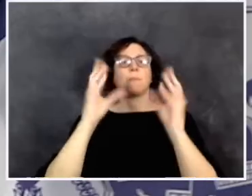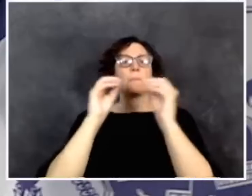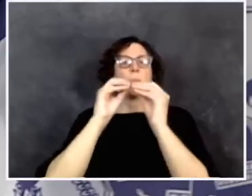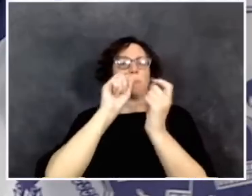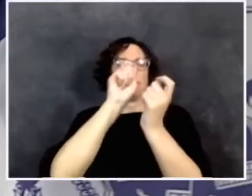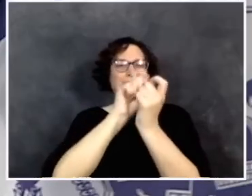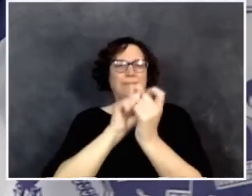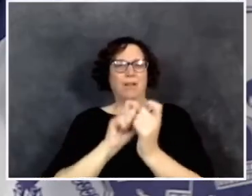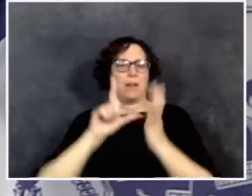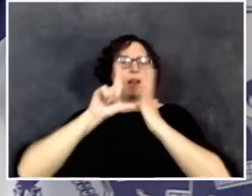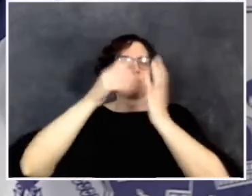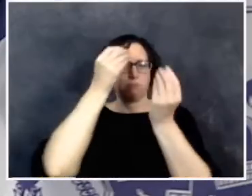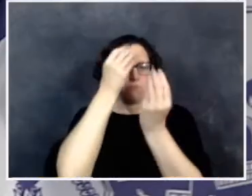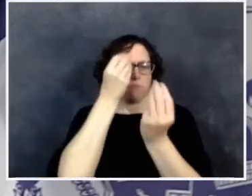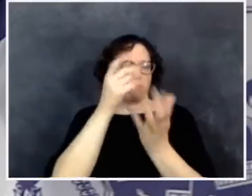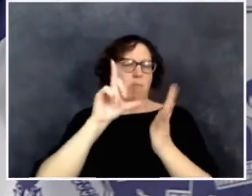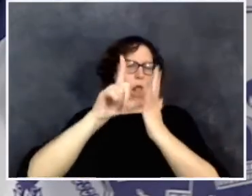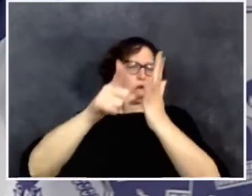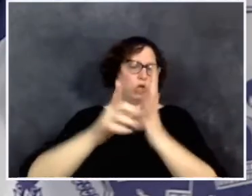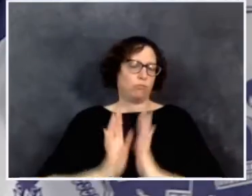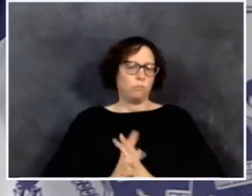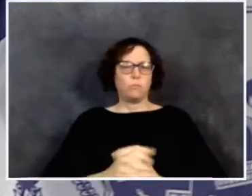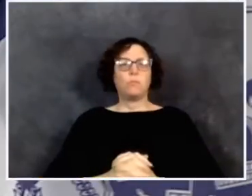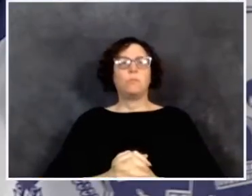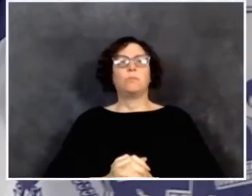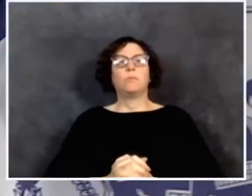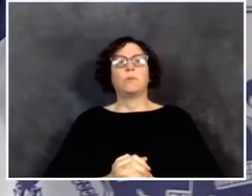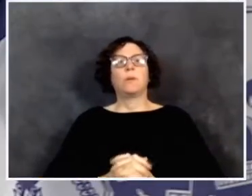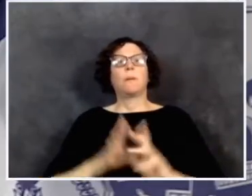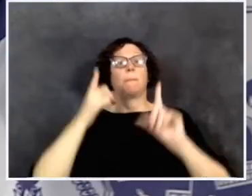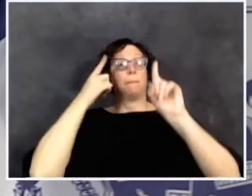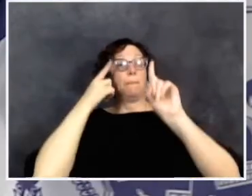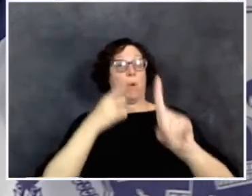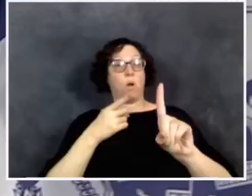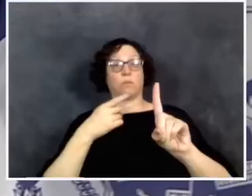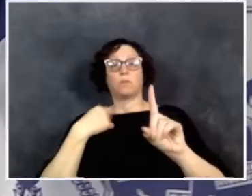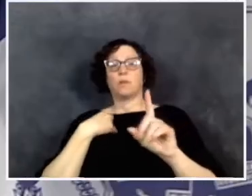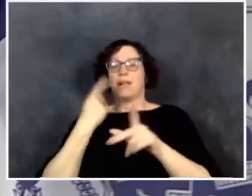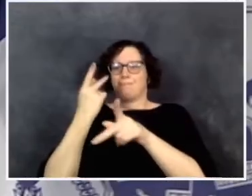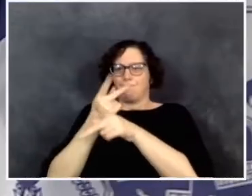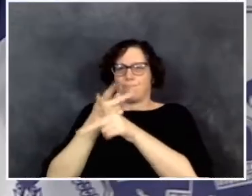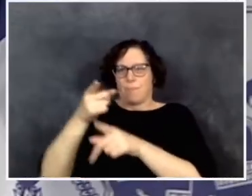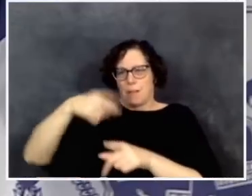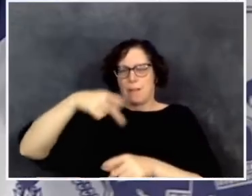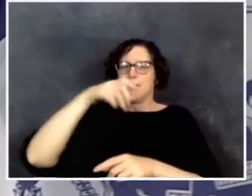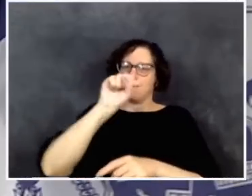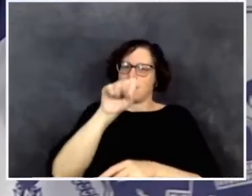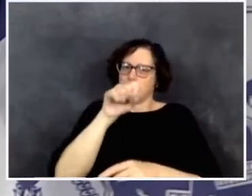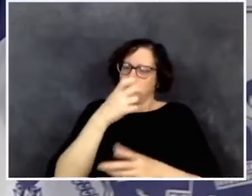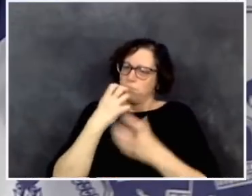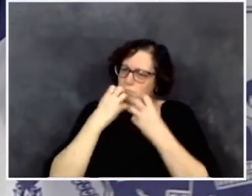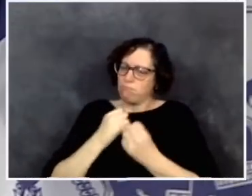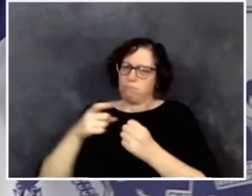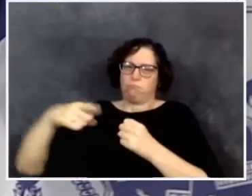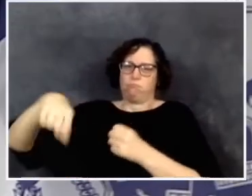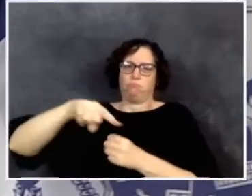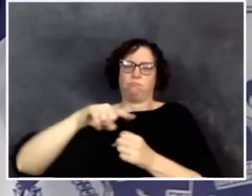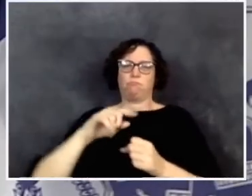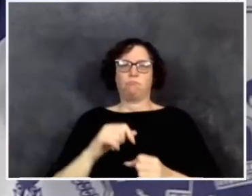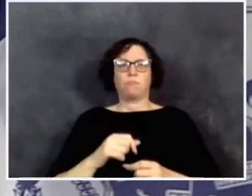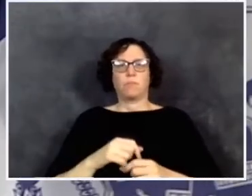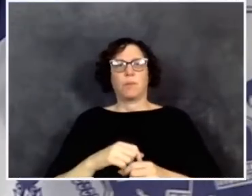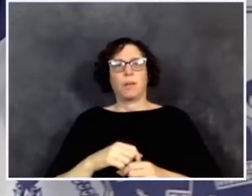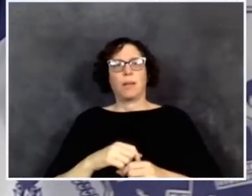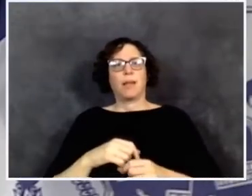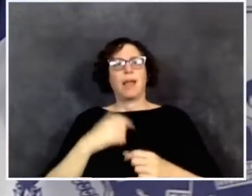that, but the bottom line is nursing homes are supplied regularly from everything we take in. I